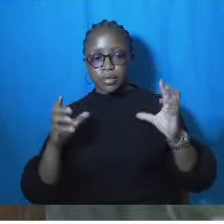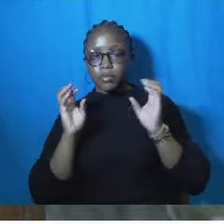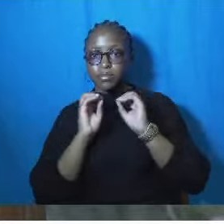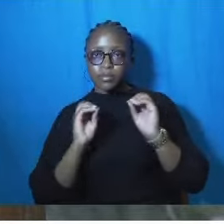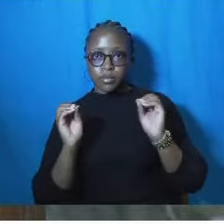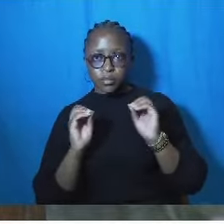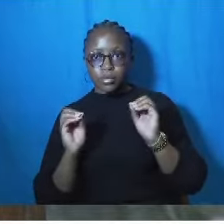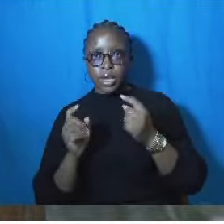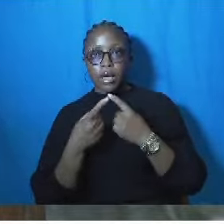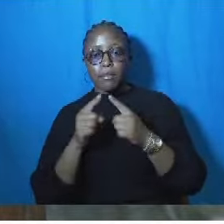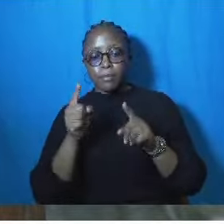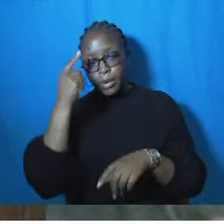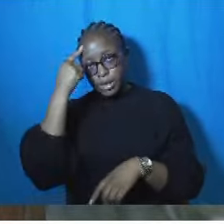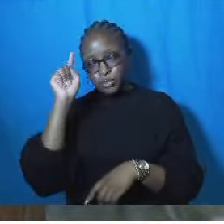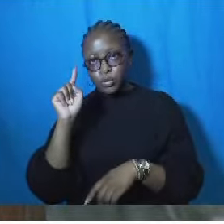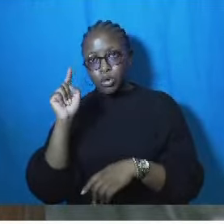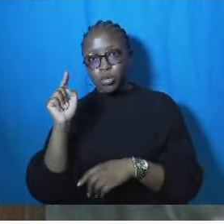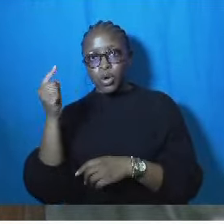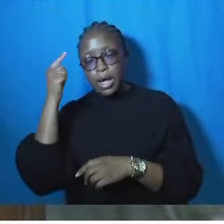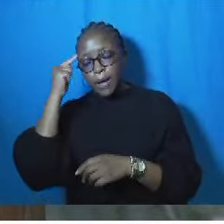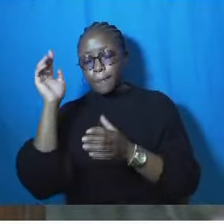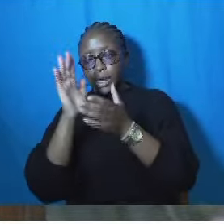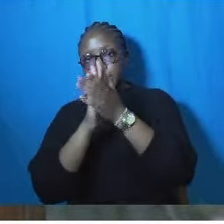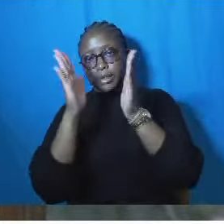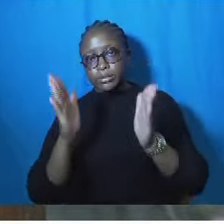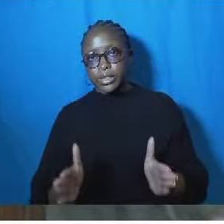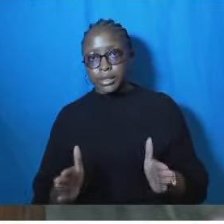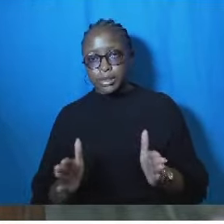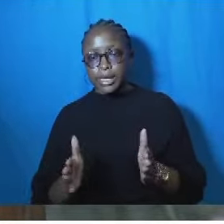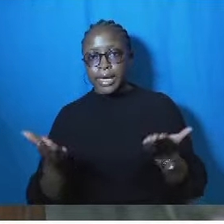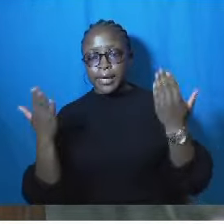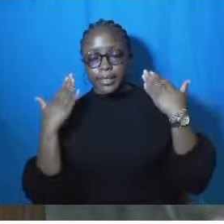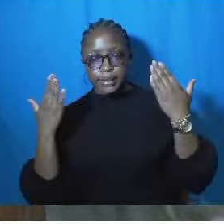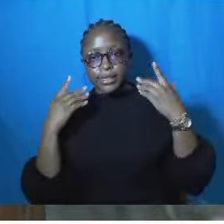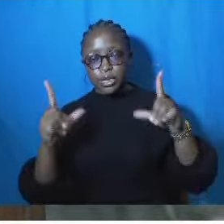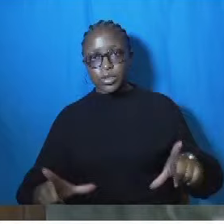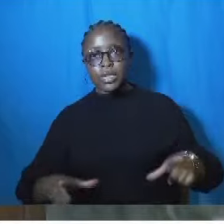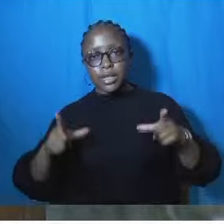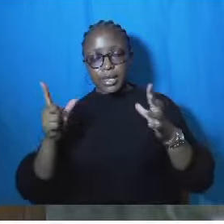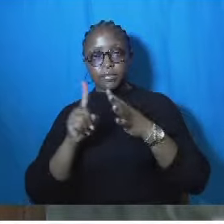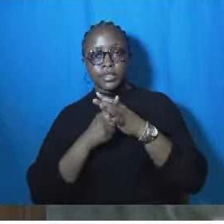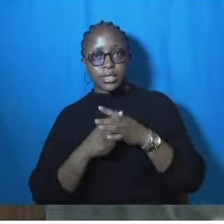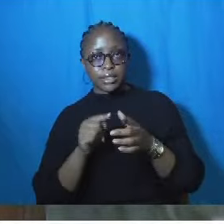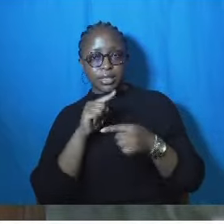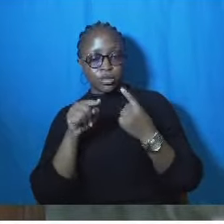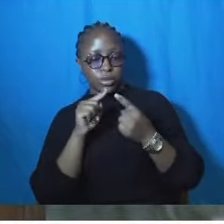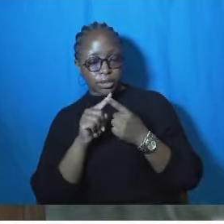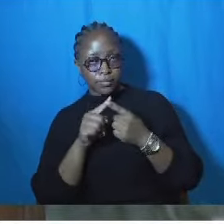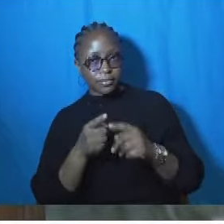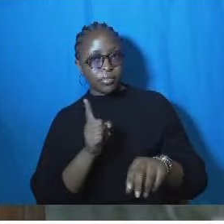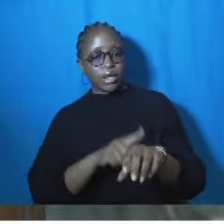begins or began when we put our faith and trust in the Lord Jesus Christ.